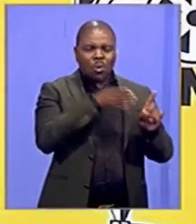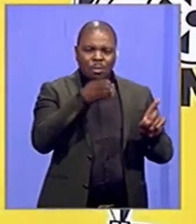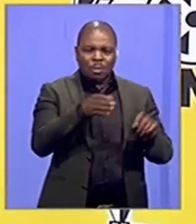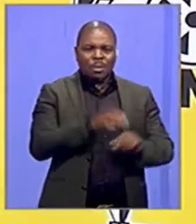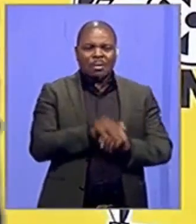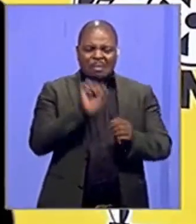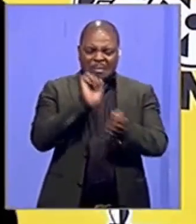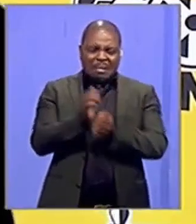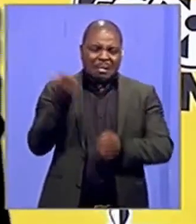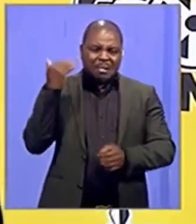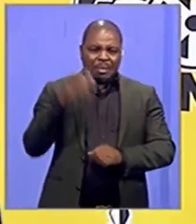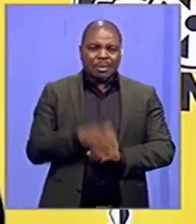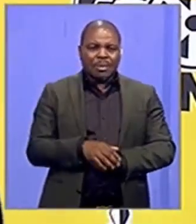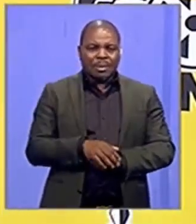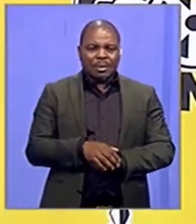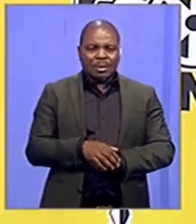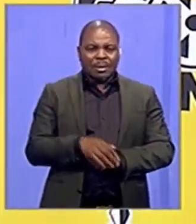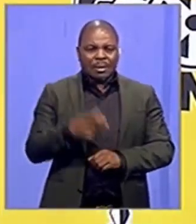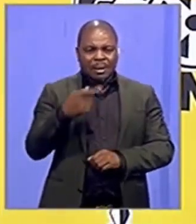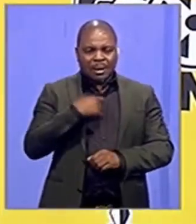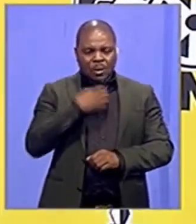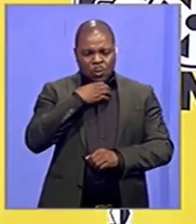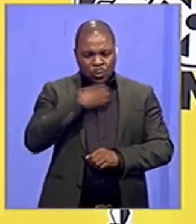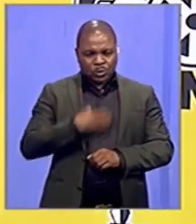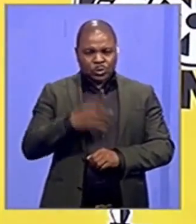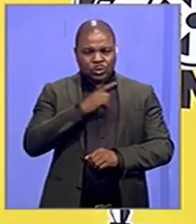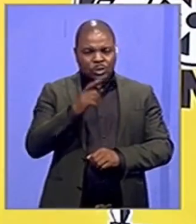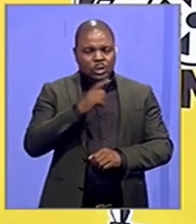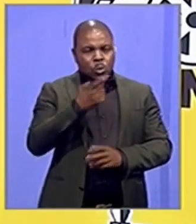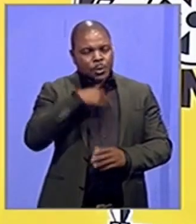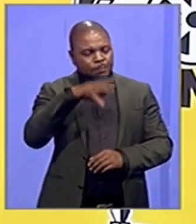galla hore Tate Makgoe a ka hopola ka hore